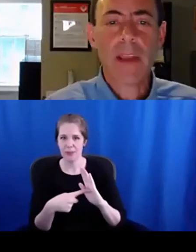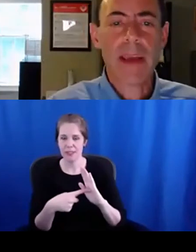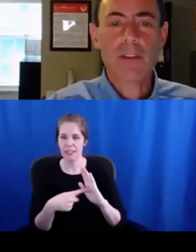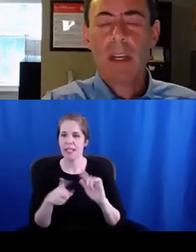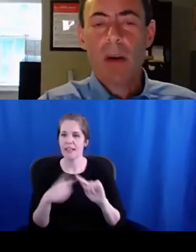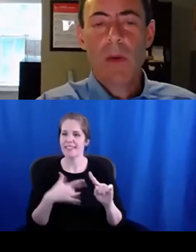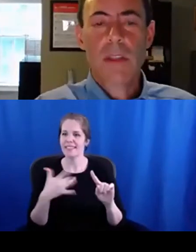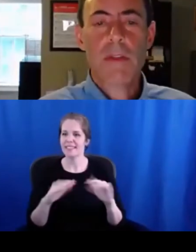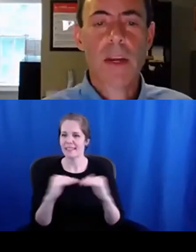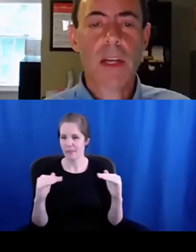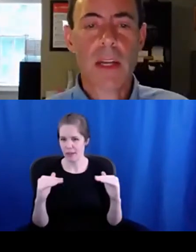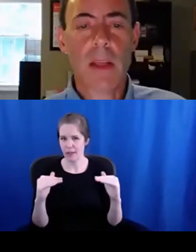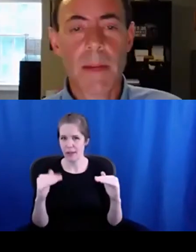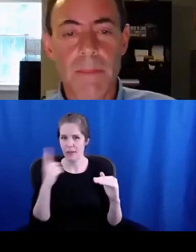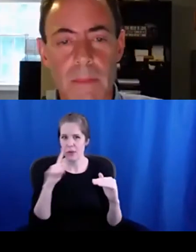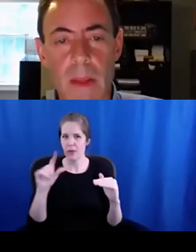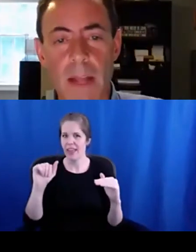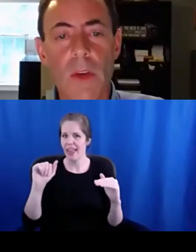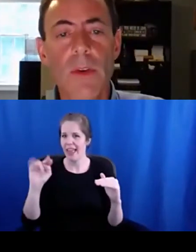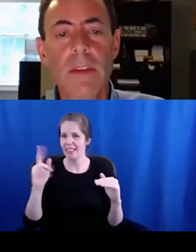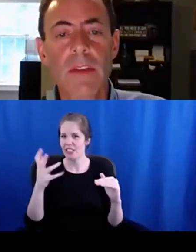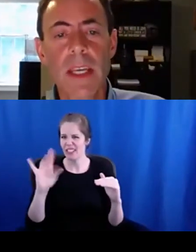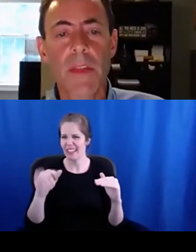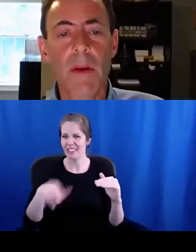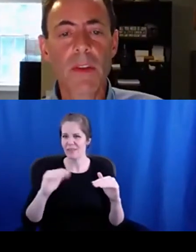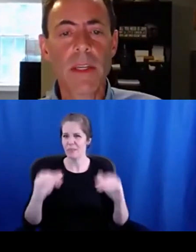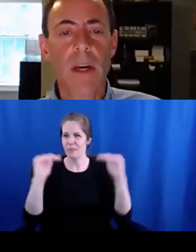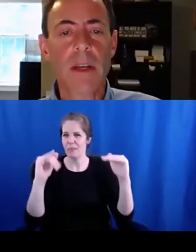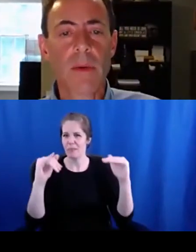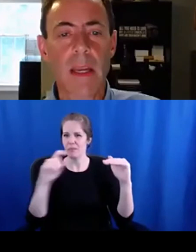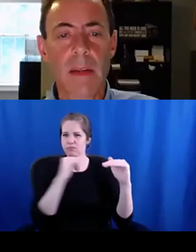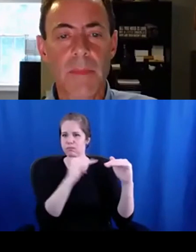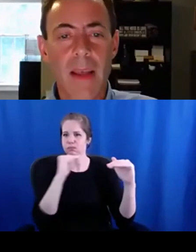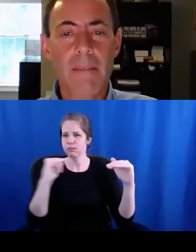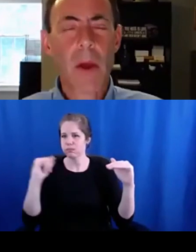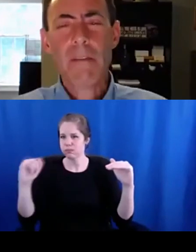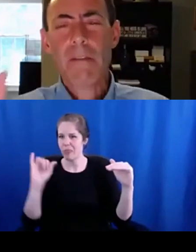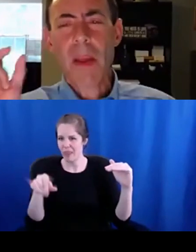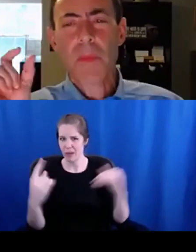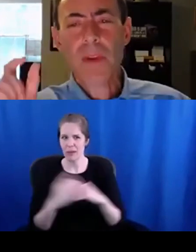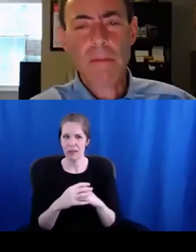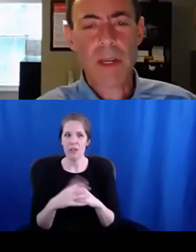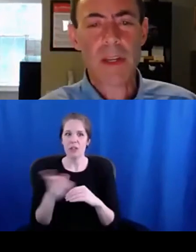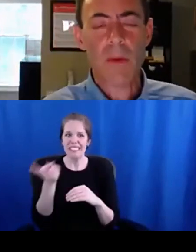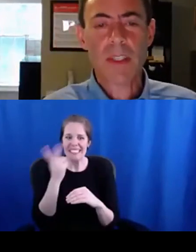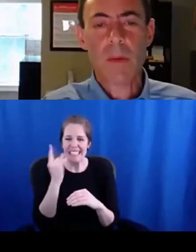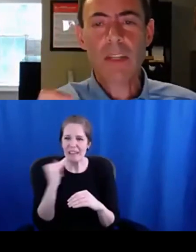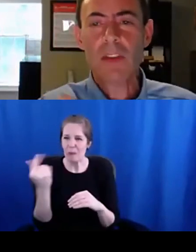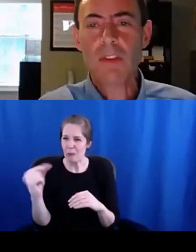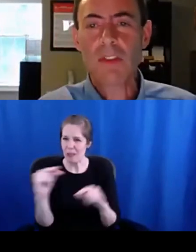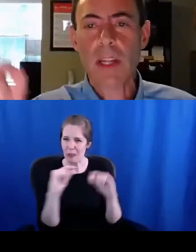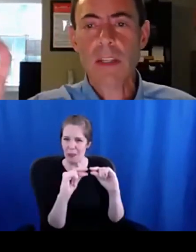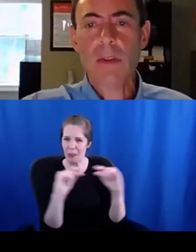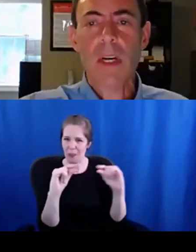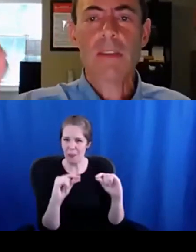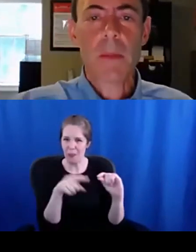care antigen, which is the thicker dotted line. And so you can see that there is a window in green, a very, very brief window when someone is just